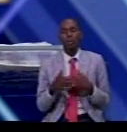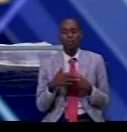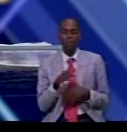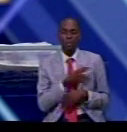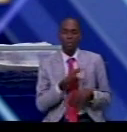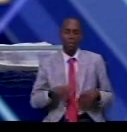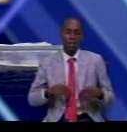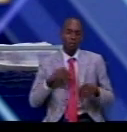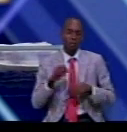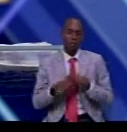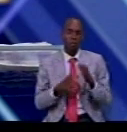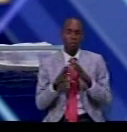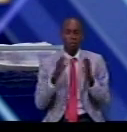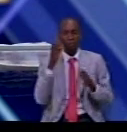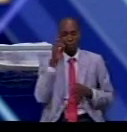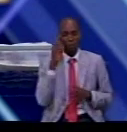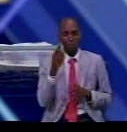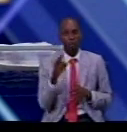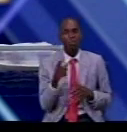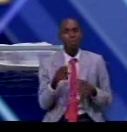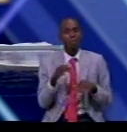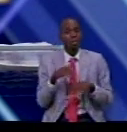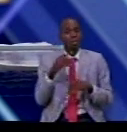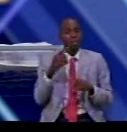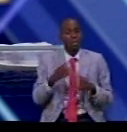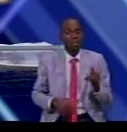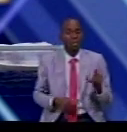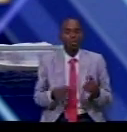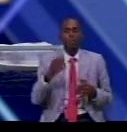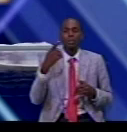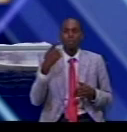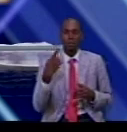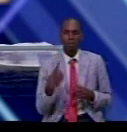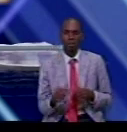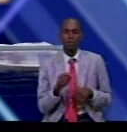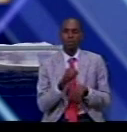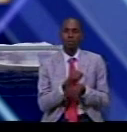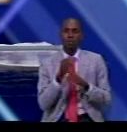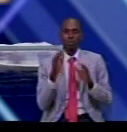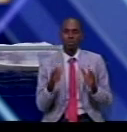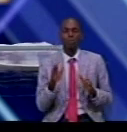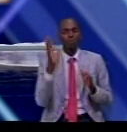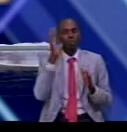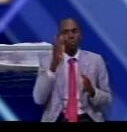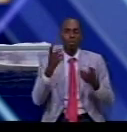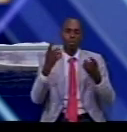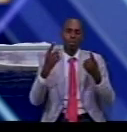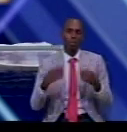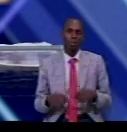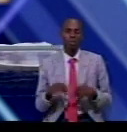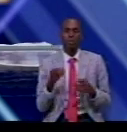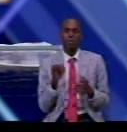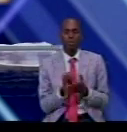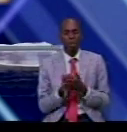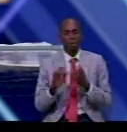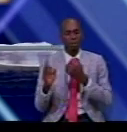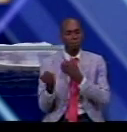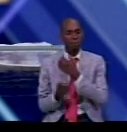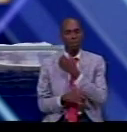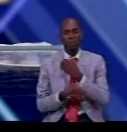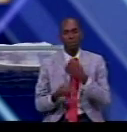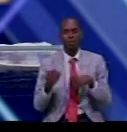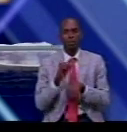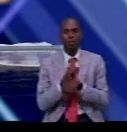Eventually, then the smiting stone will come. The smiting stone will come. And he said,